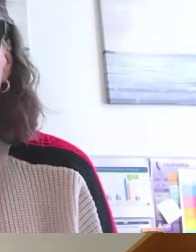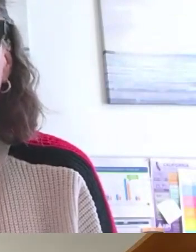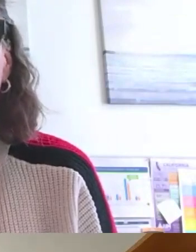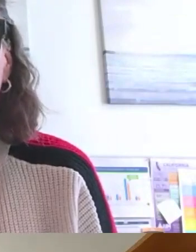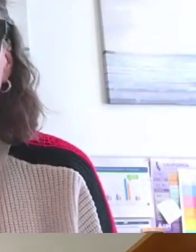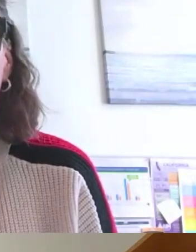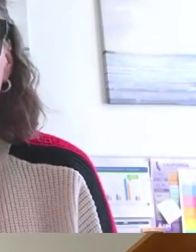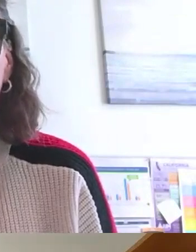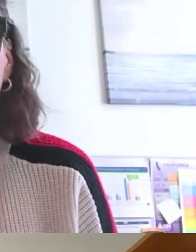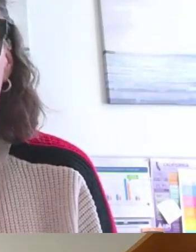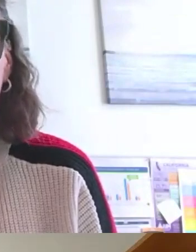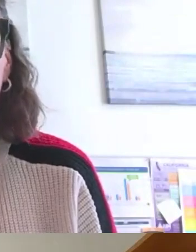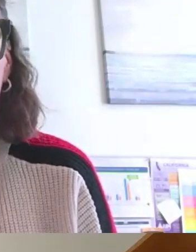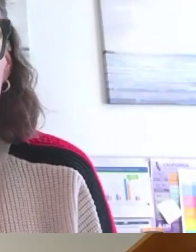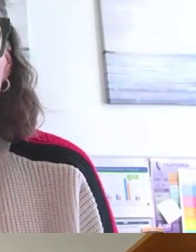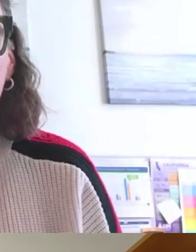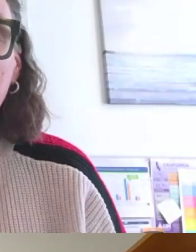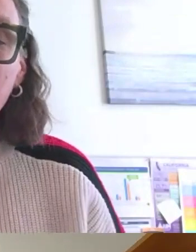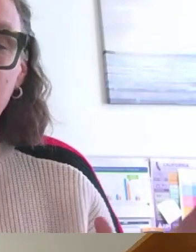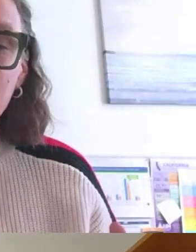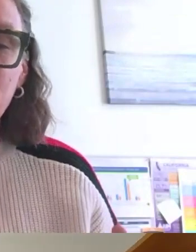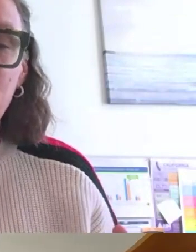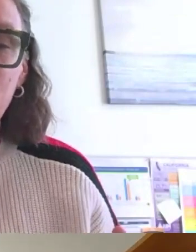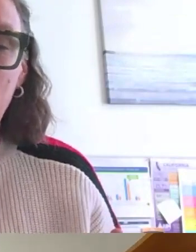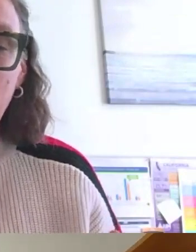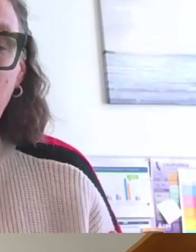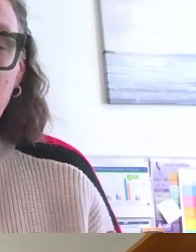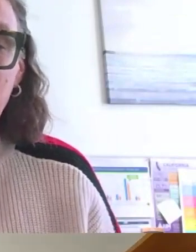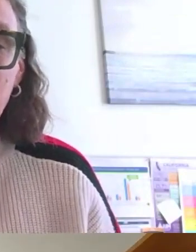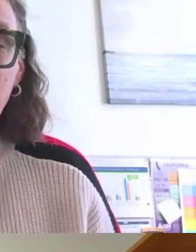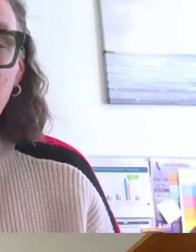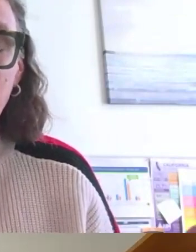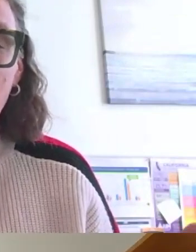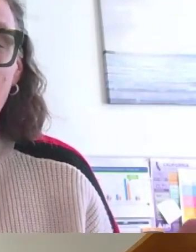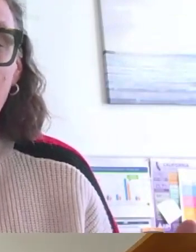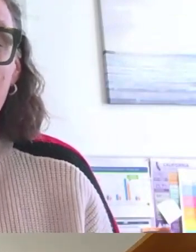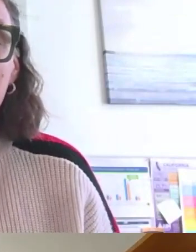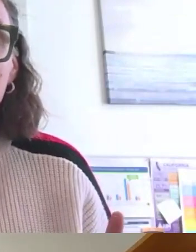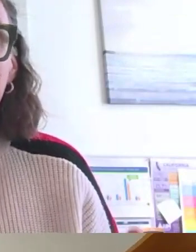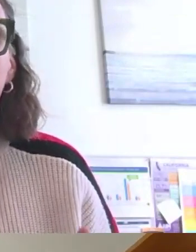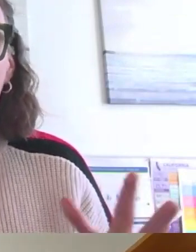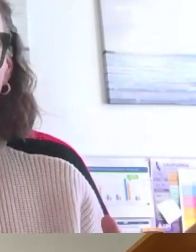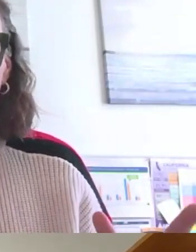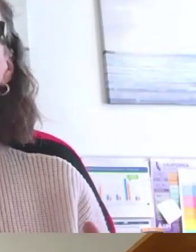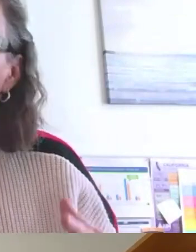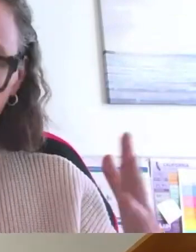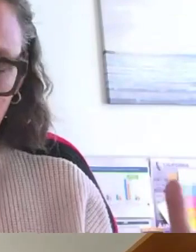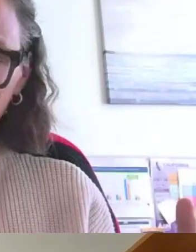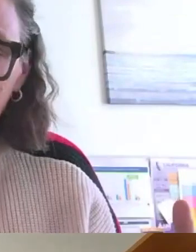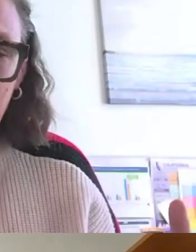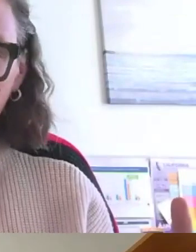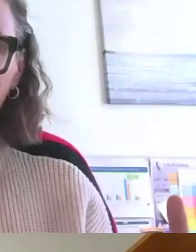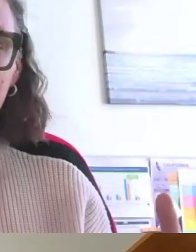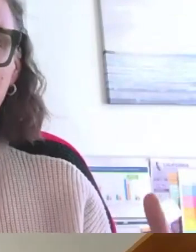out of the master plan. And that is where, particularly as nursing home population continues to drop, more people,